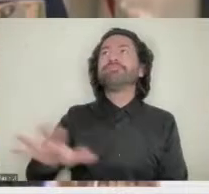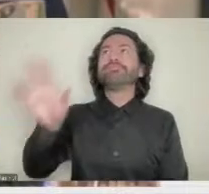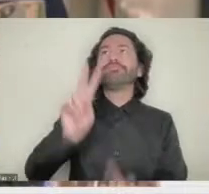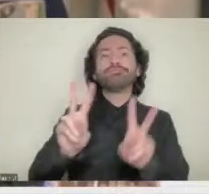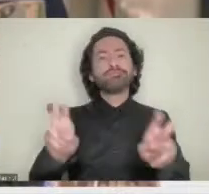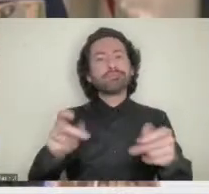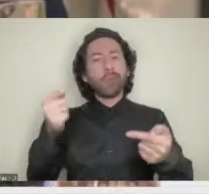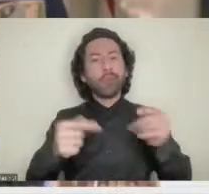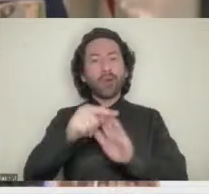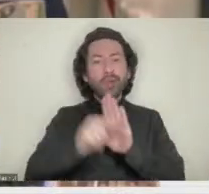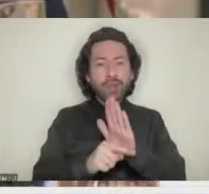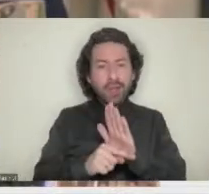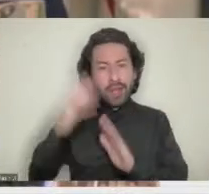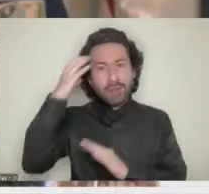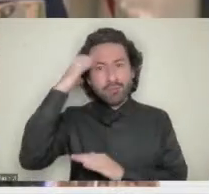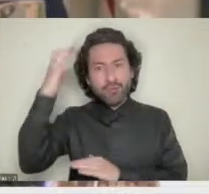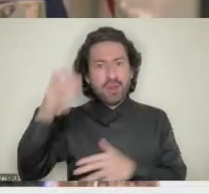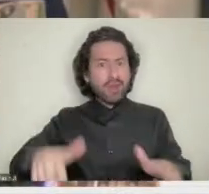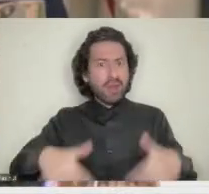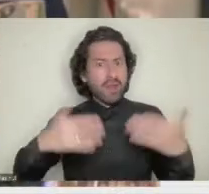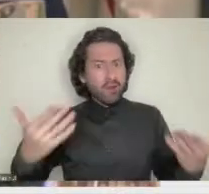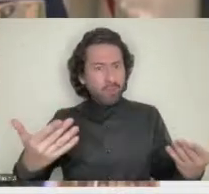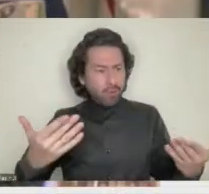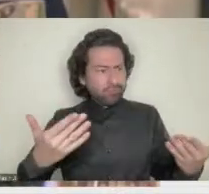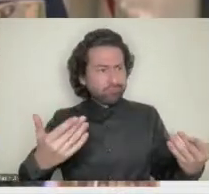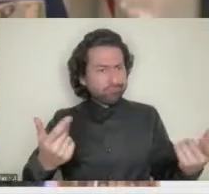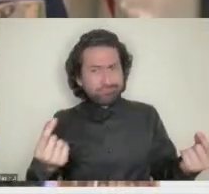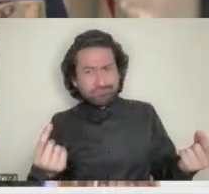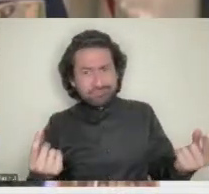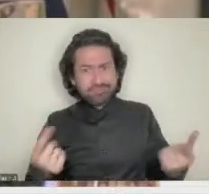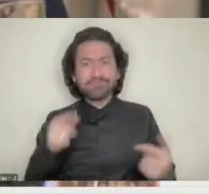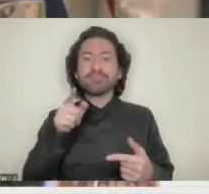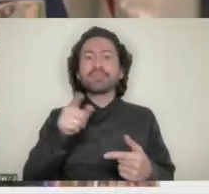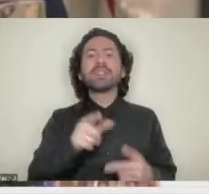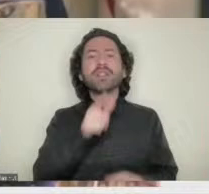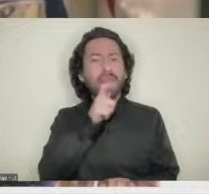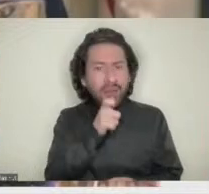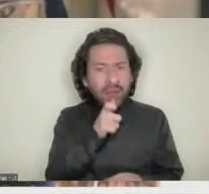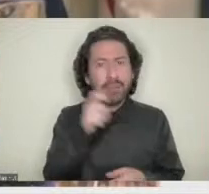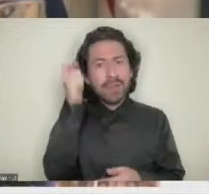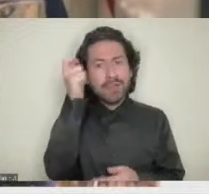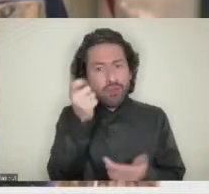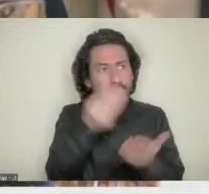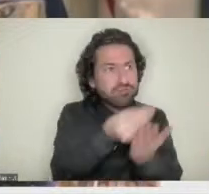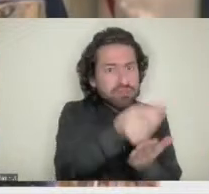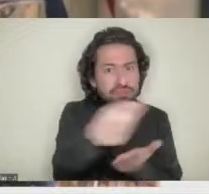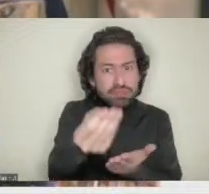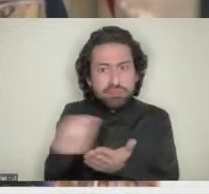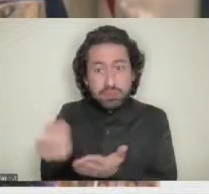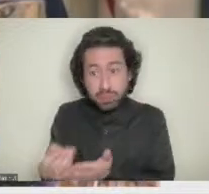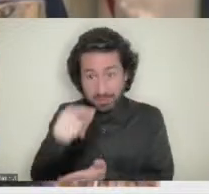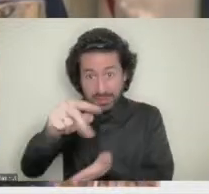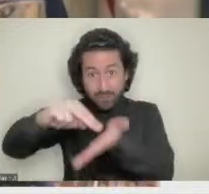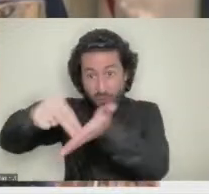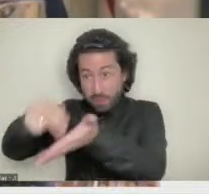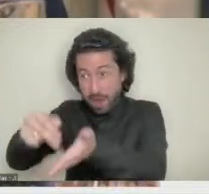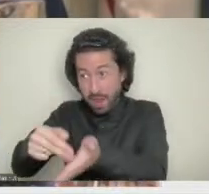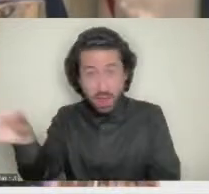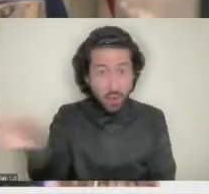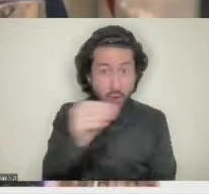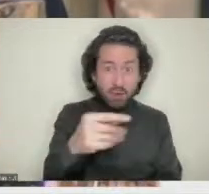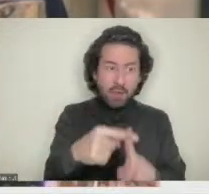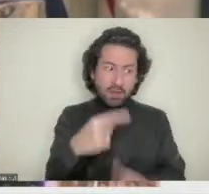recommend to the countries of the region in terms of public policies to face that problem of coverage of pension